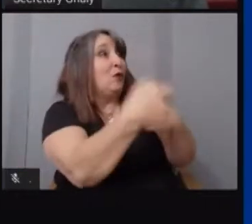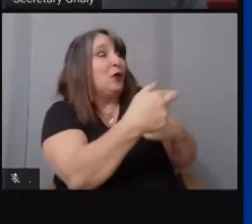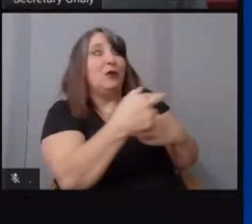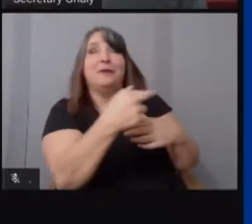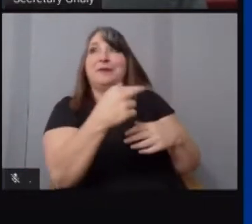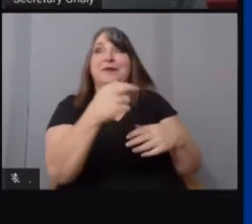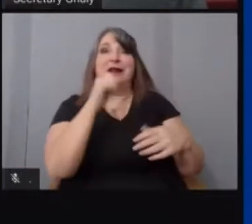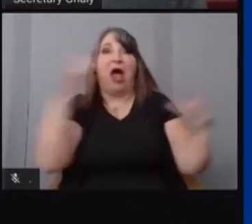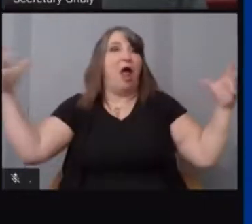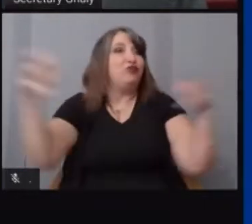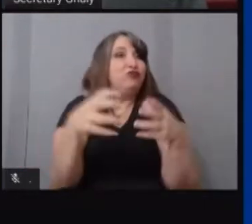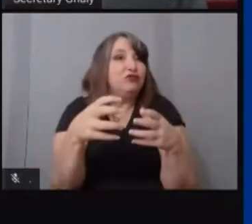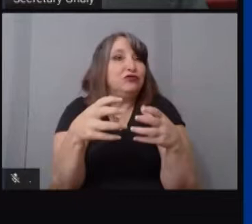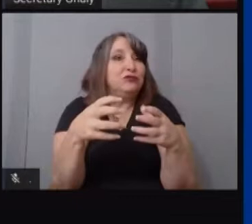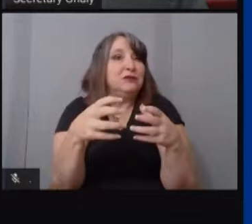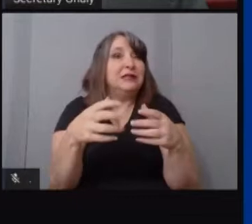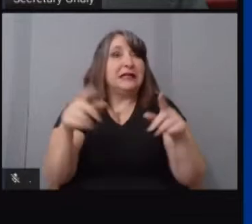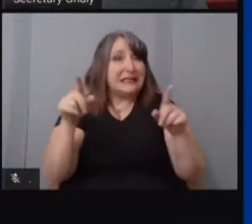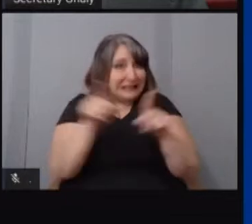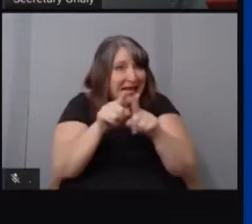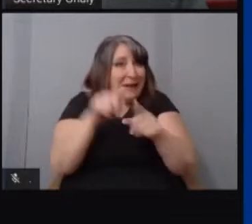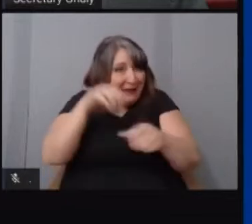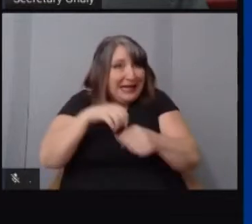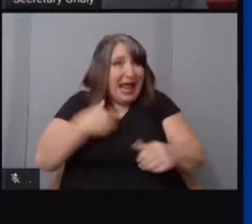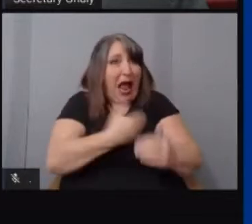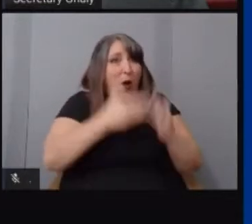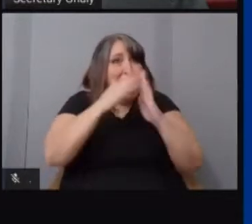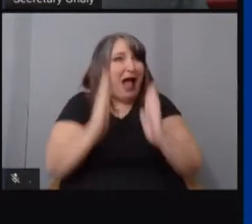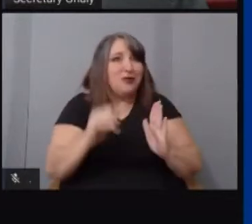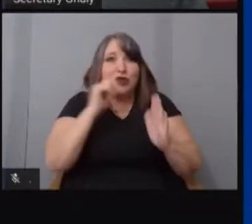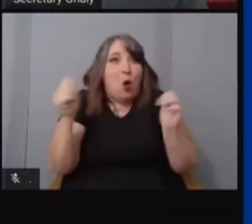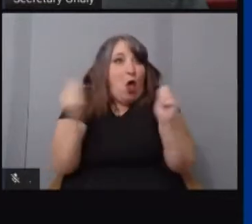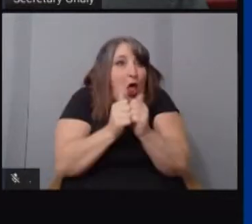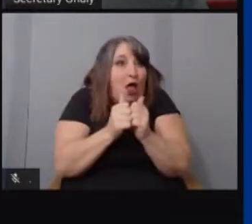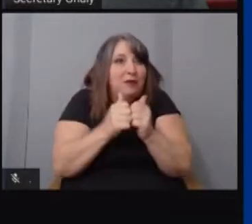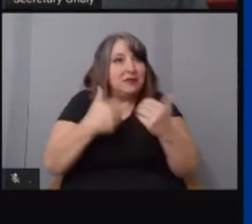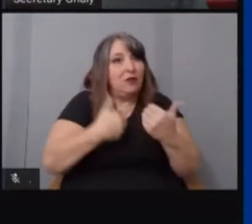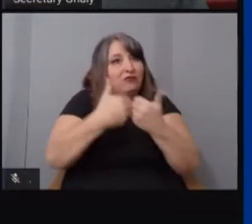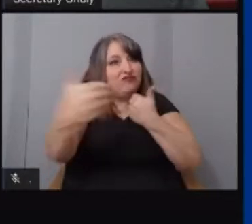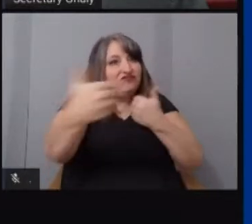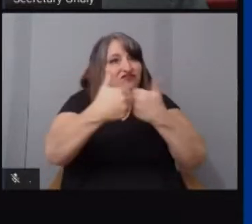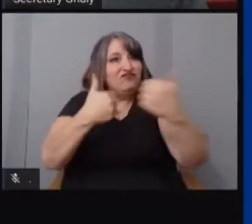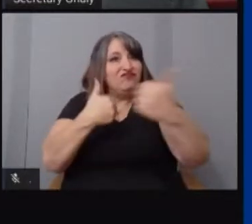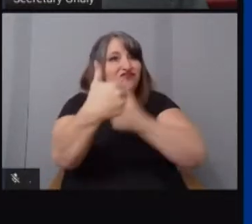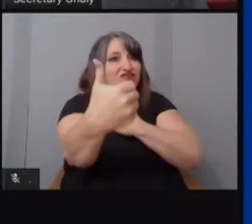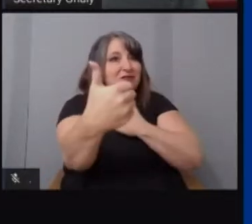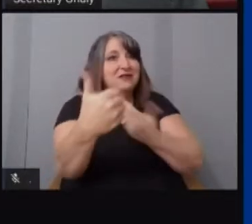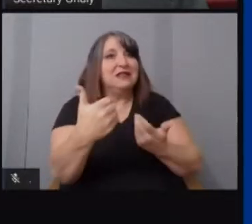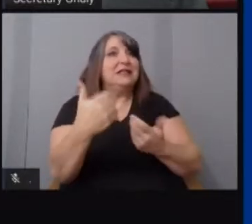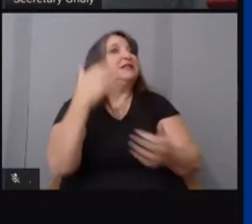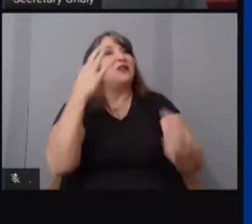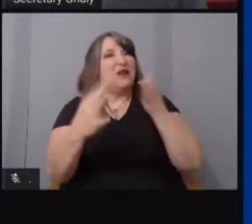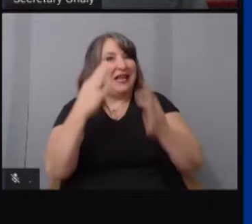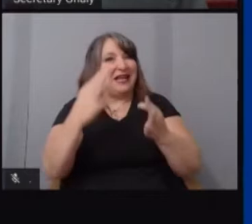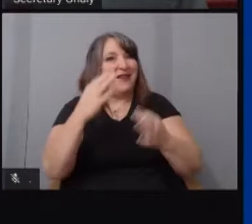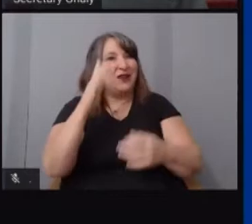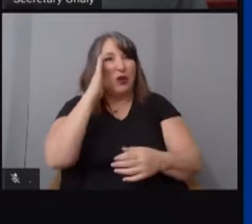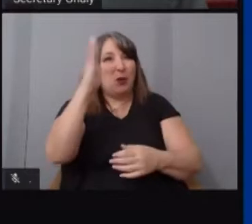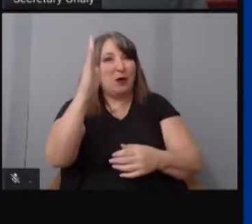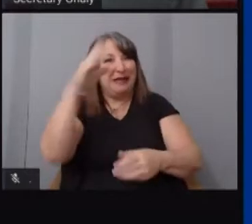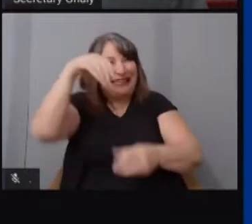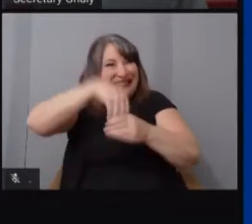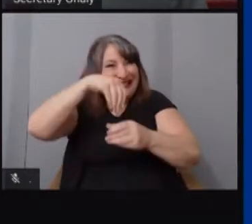home, if there is any chance that you'll be spending time indoors with people you haven't